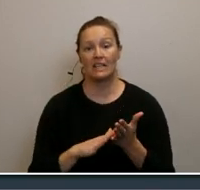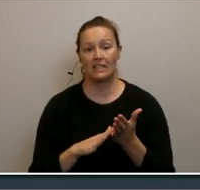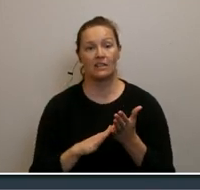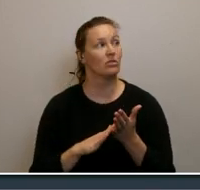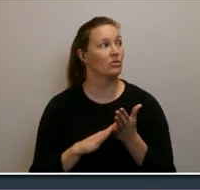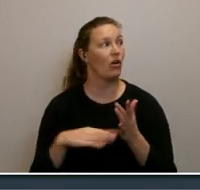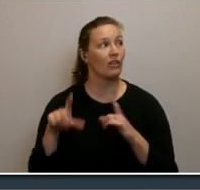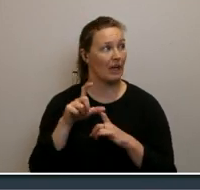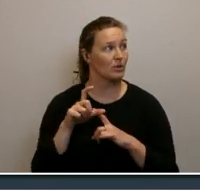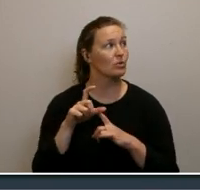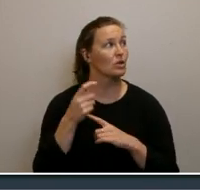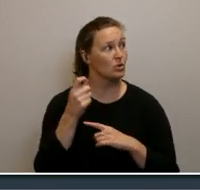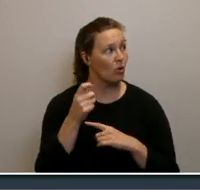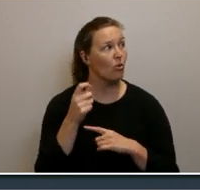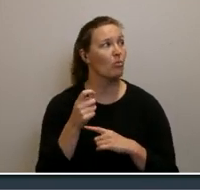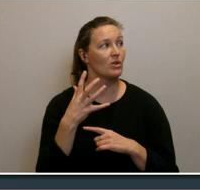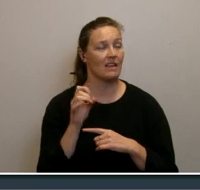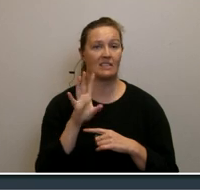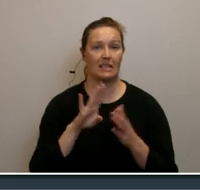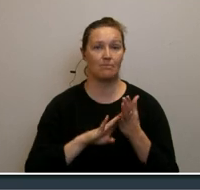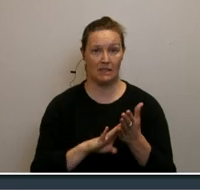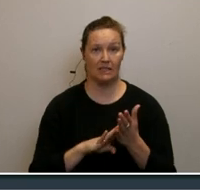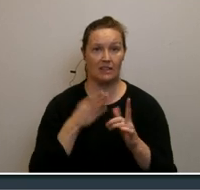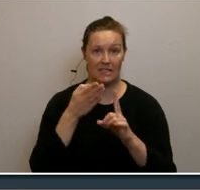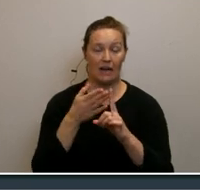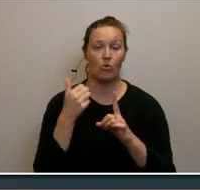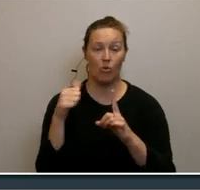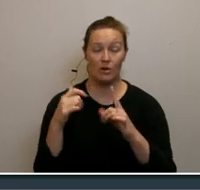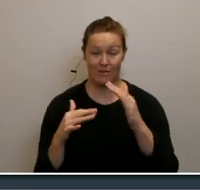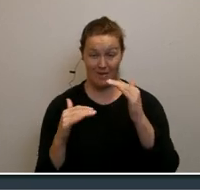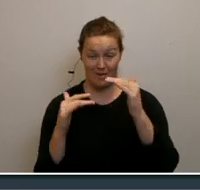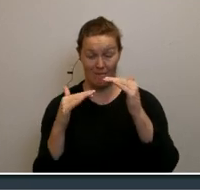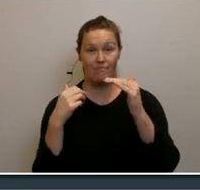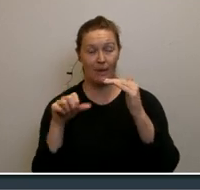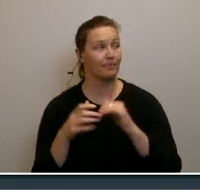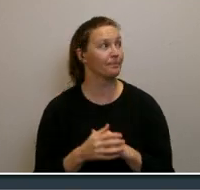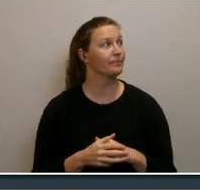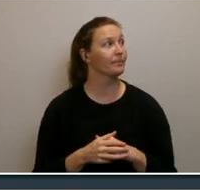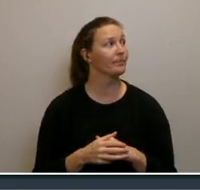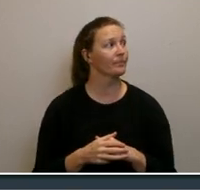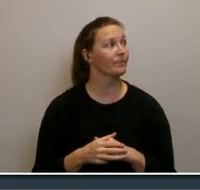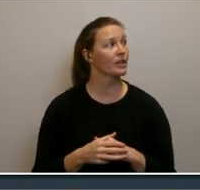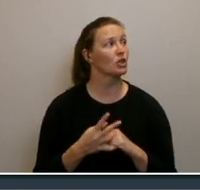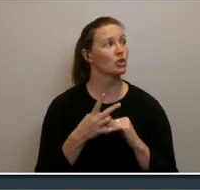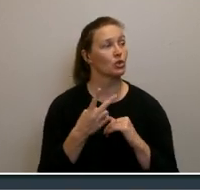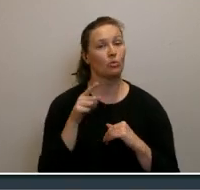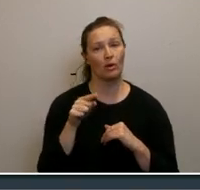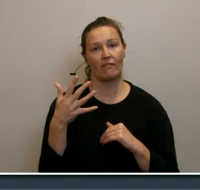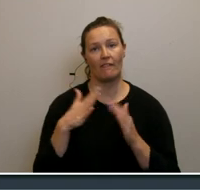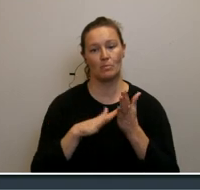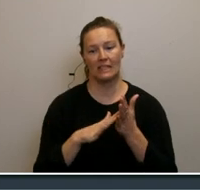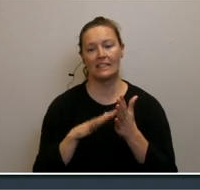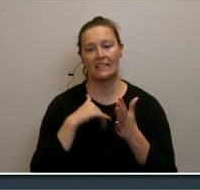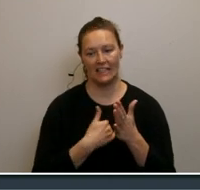we're very close to the 10 million target that we originally set to greenlight the project. So only a shortfall of 2.5 at the